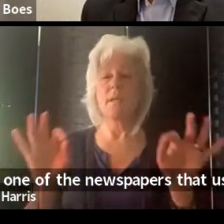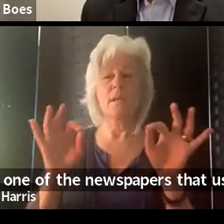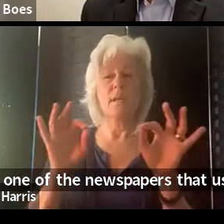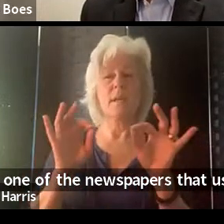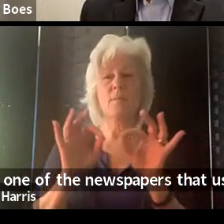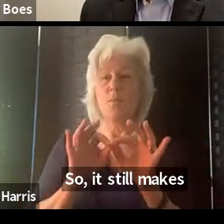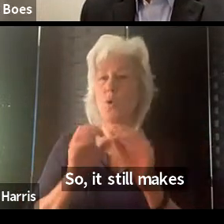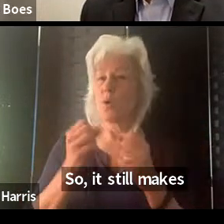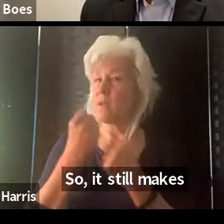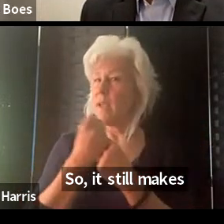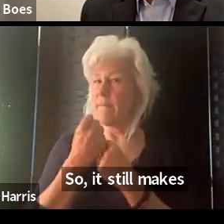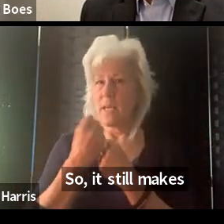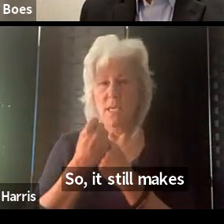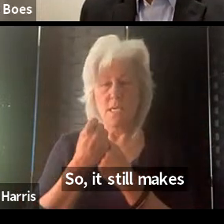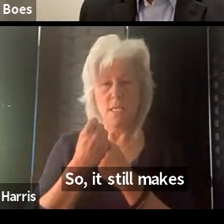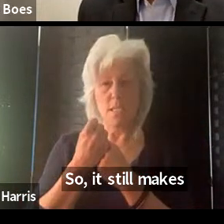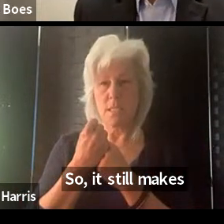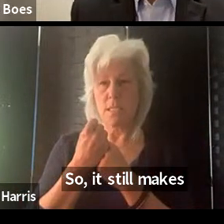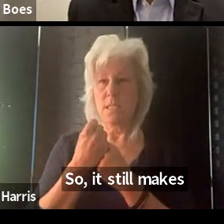advocates,